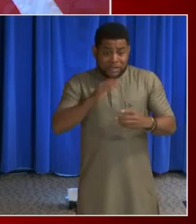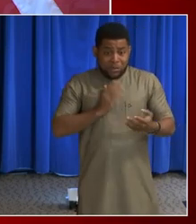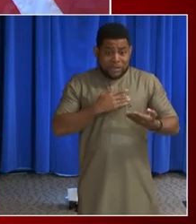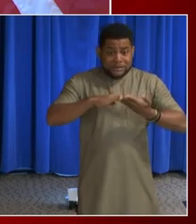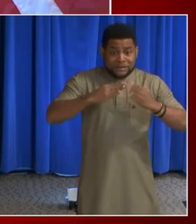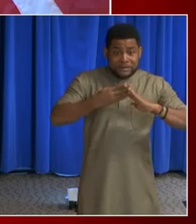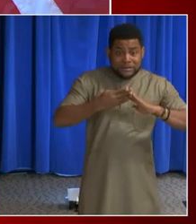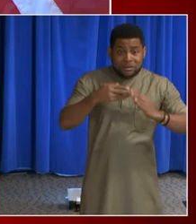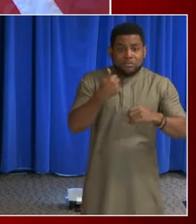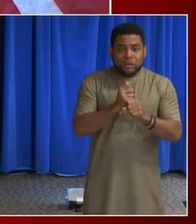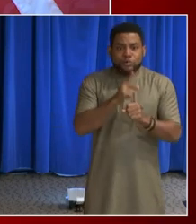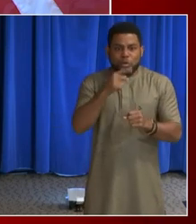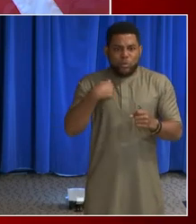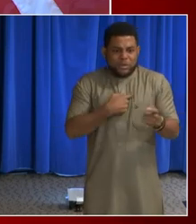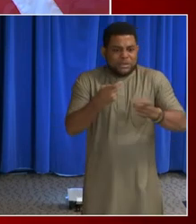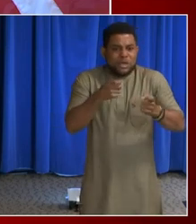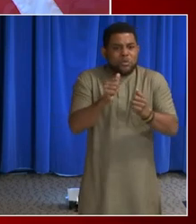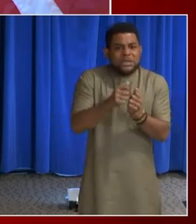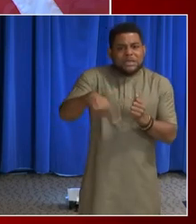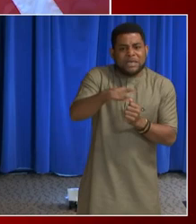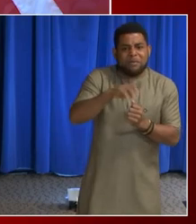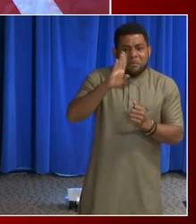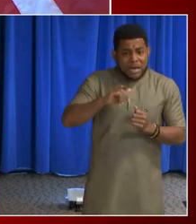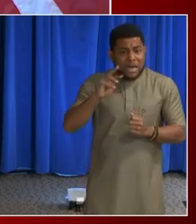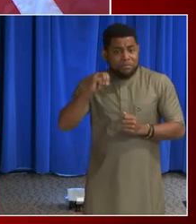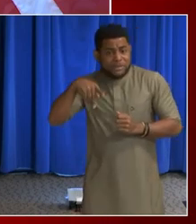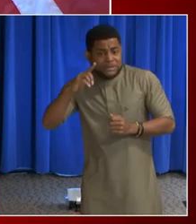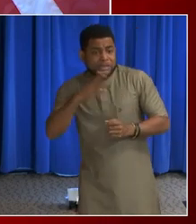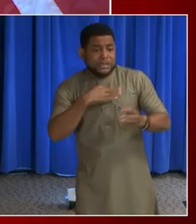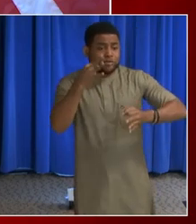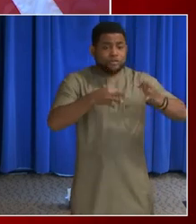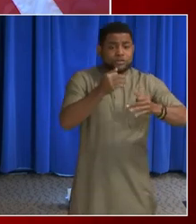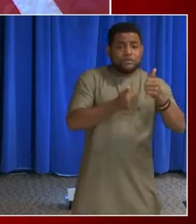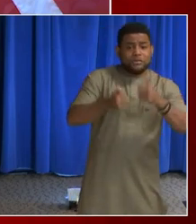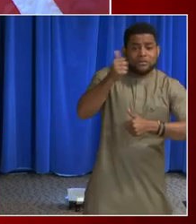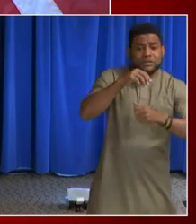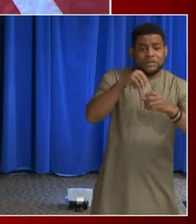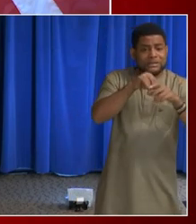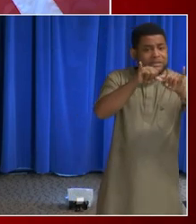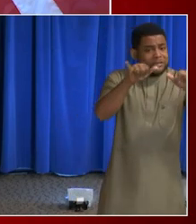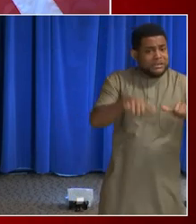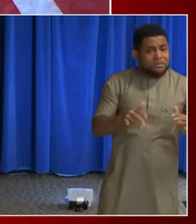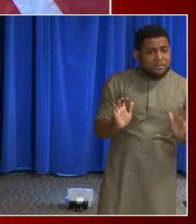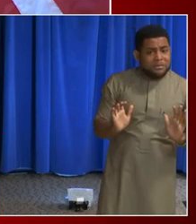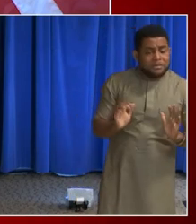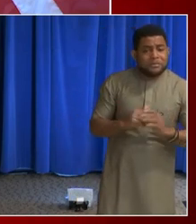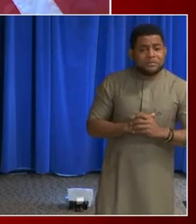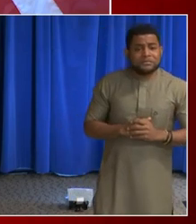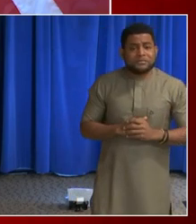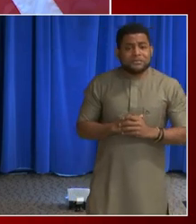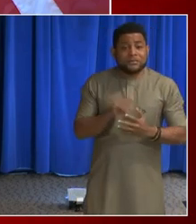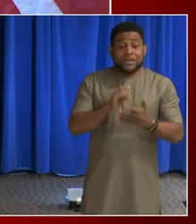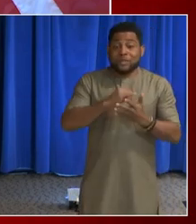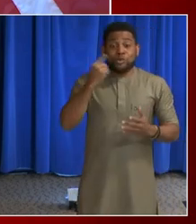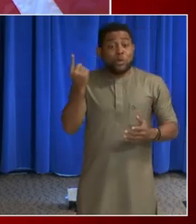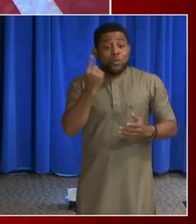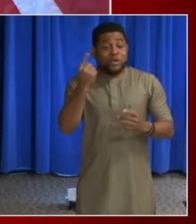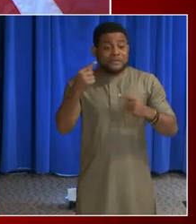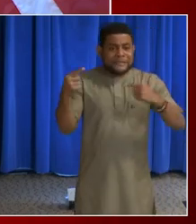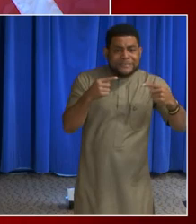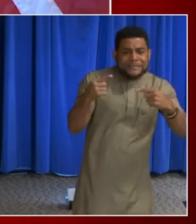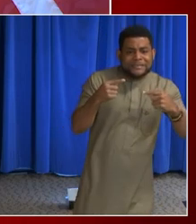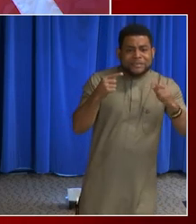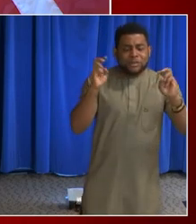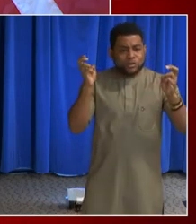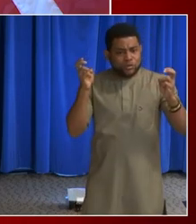are dealt with by MPD and the justice system. So that is always at issue. The reason why we have all of